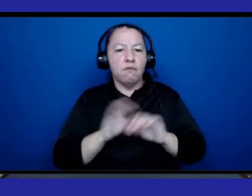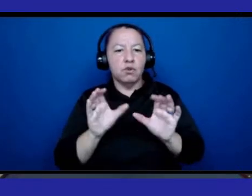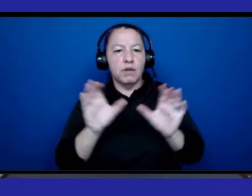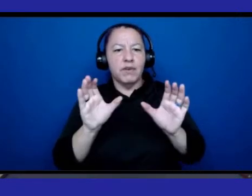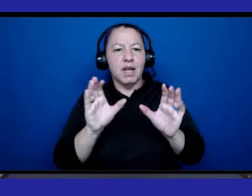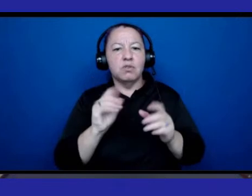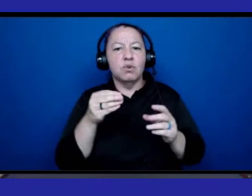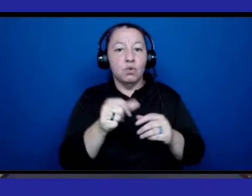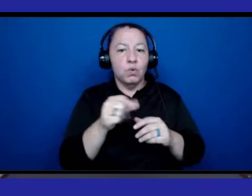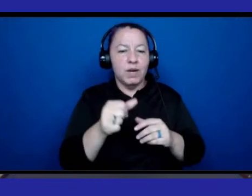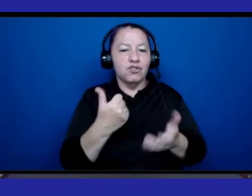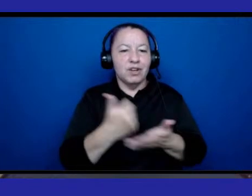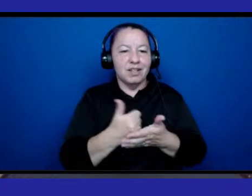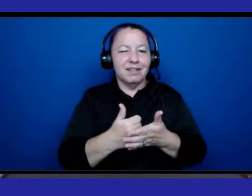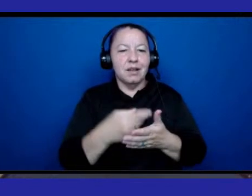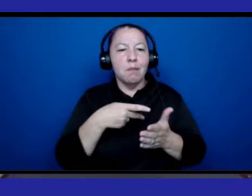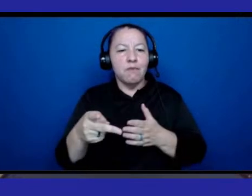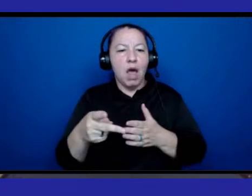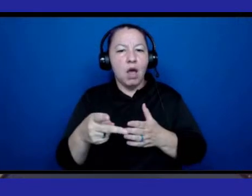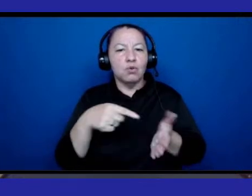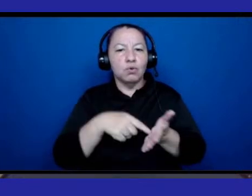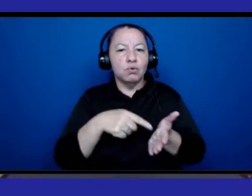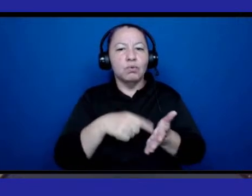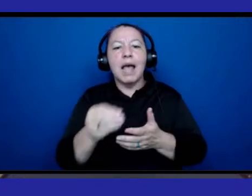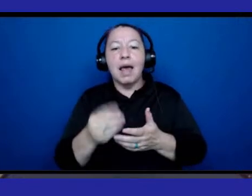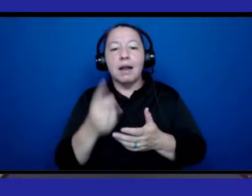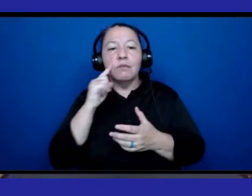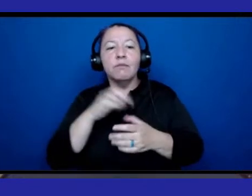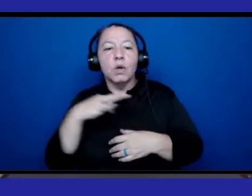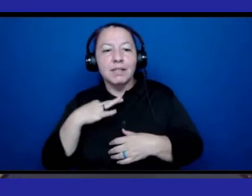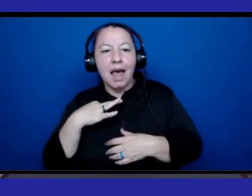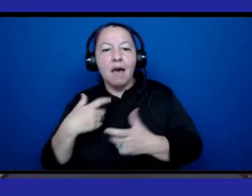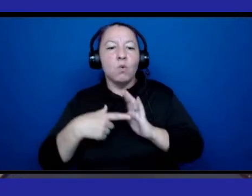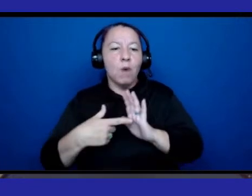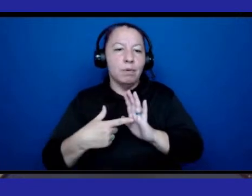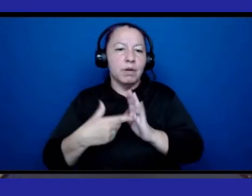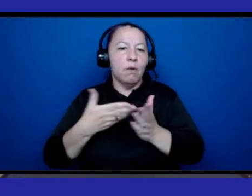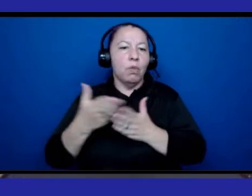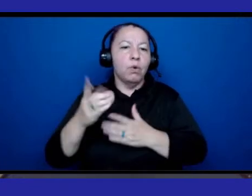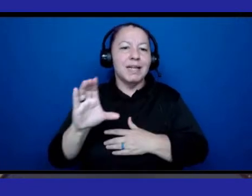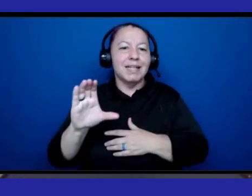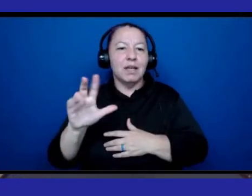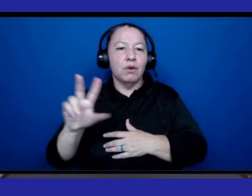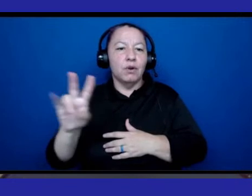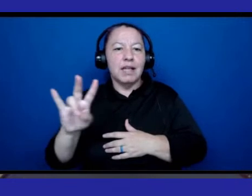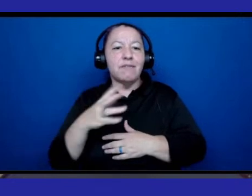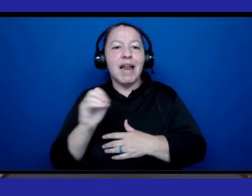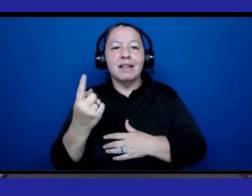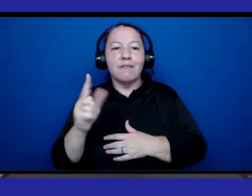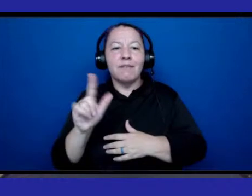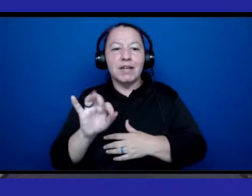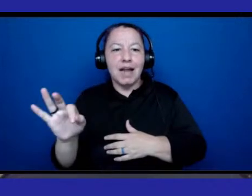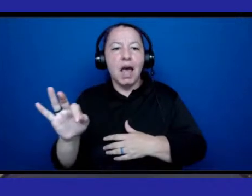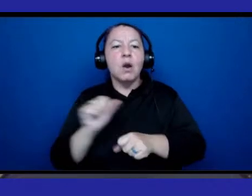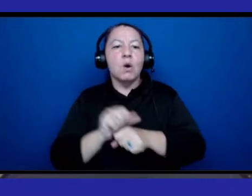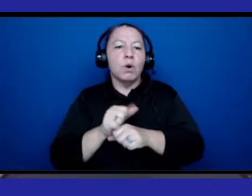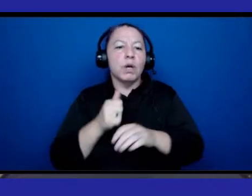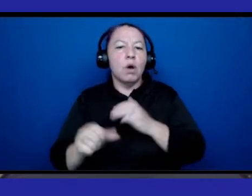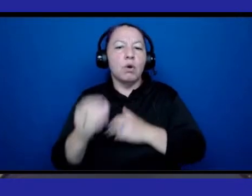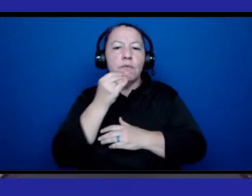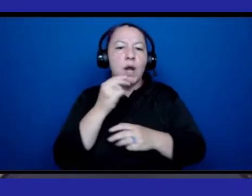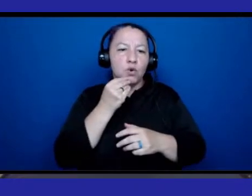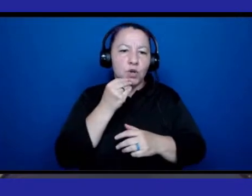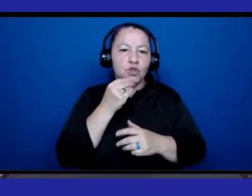assistance, professional dues, and it's for staff represented by DC 37 and 1199 working under food and nutrition.